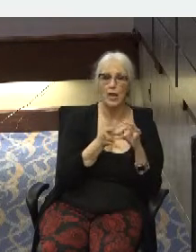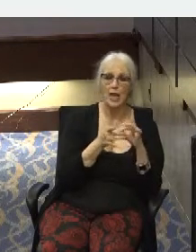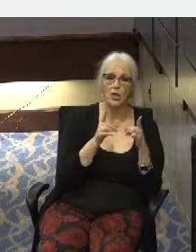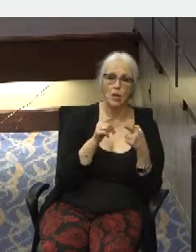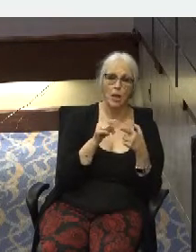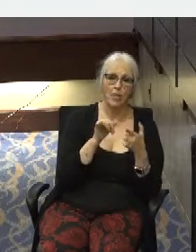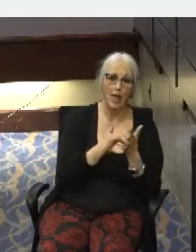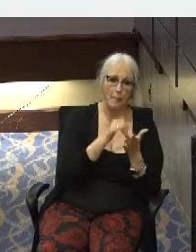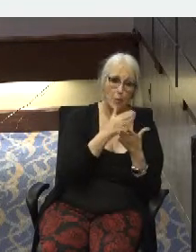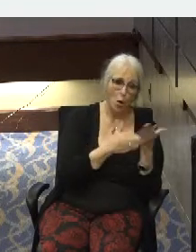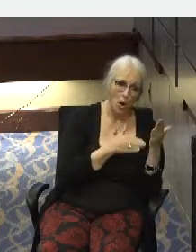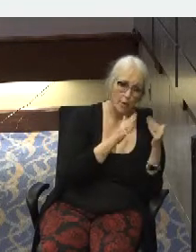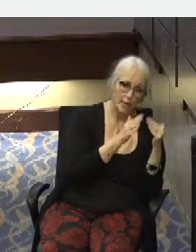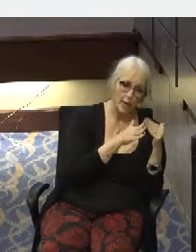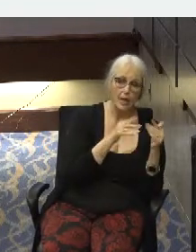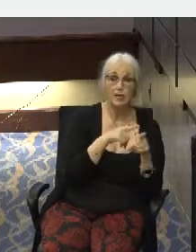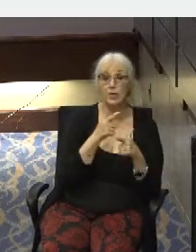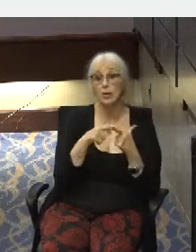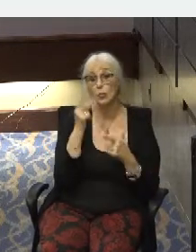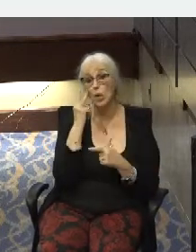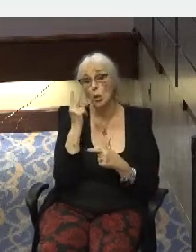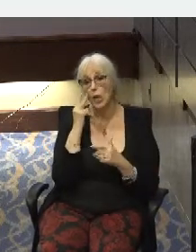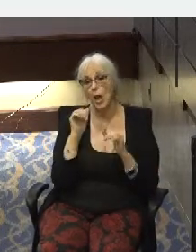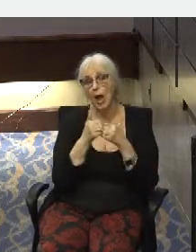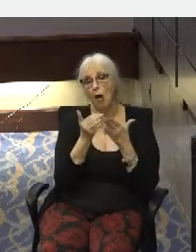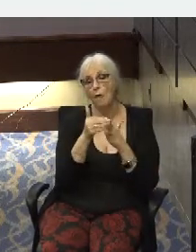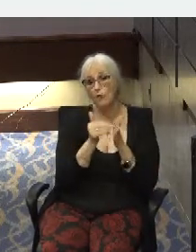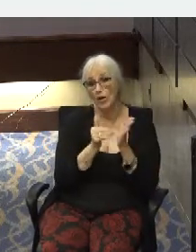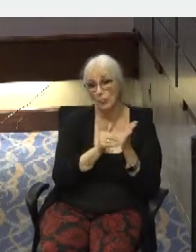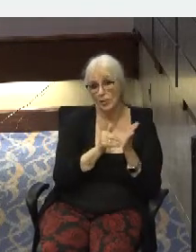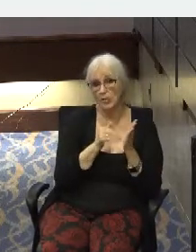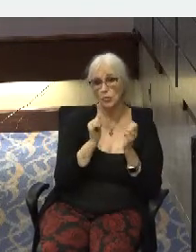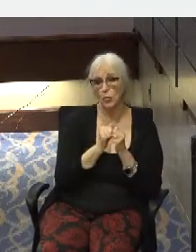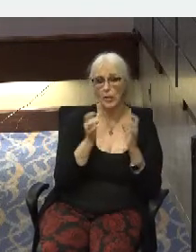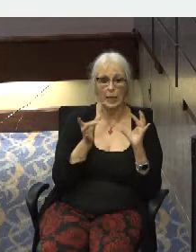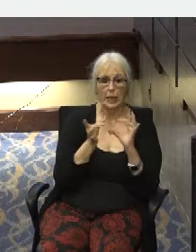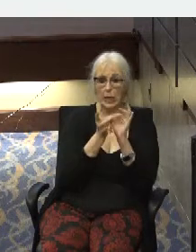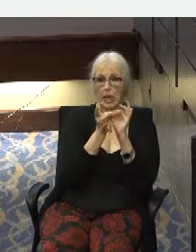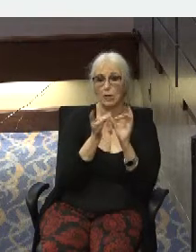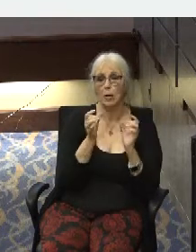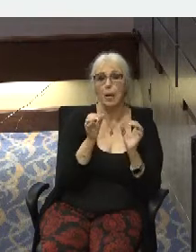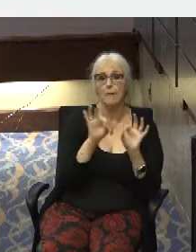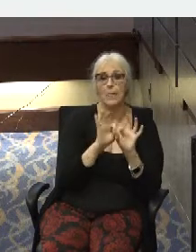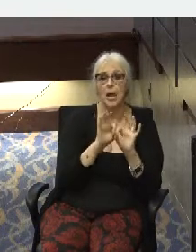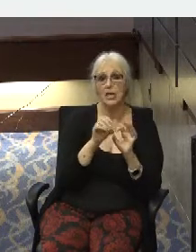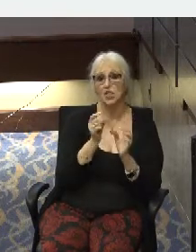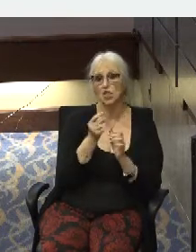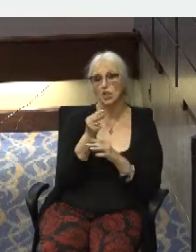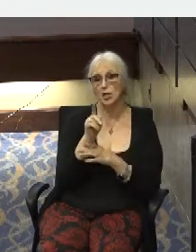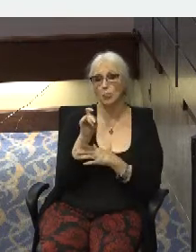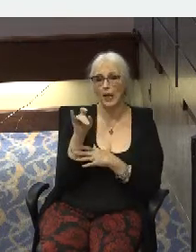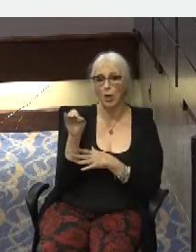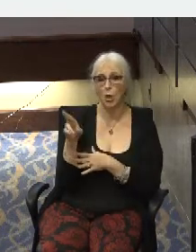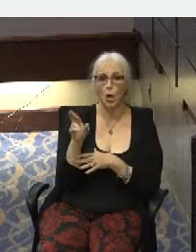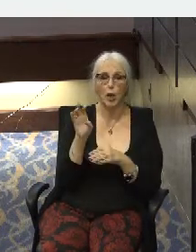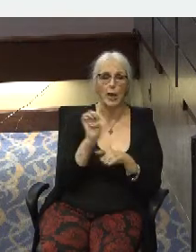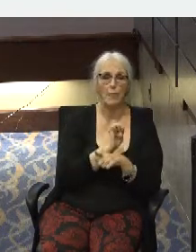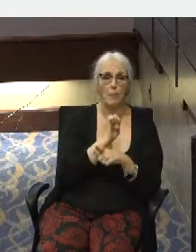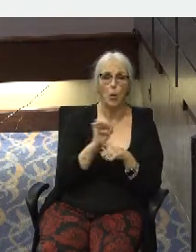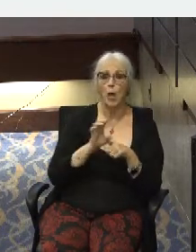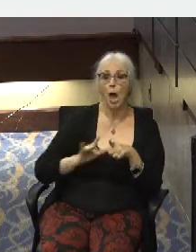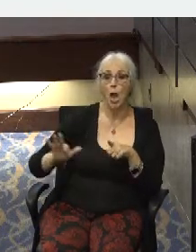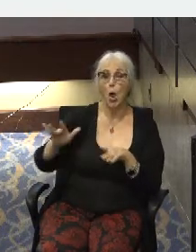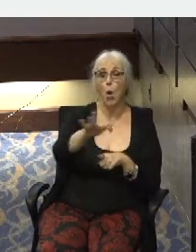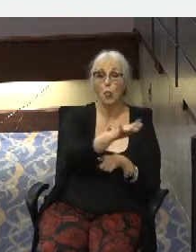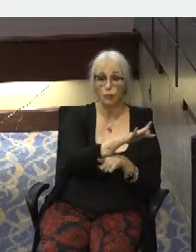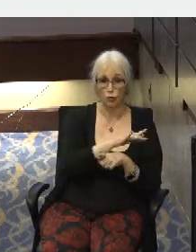town. But we also looked at ways to improve frequency and connectivity to main generators and activities of employment across the region. We're